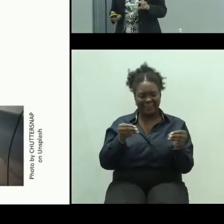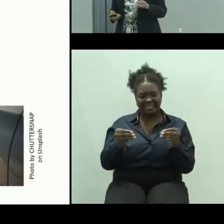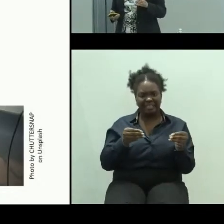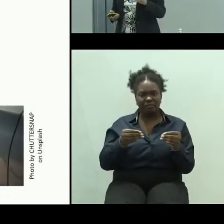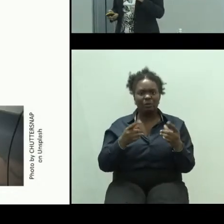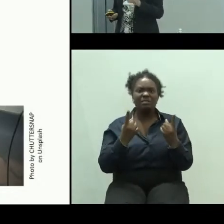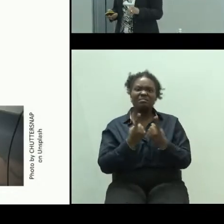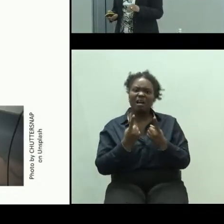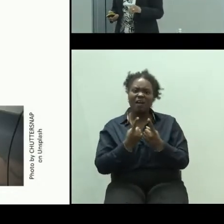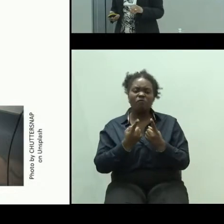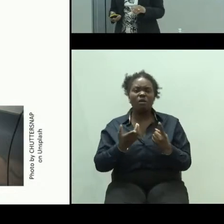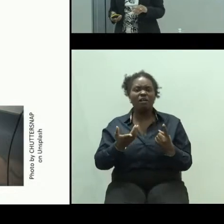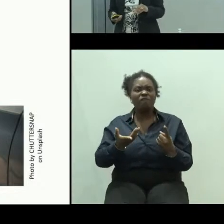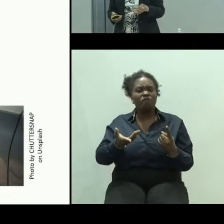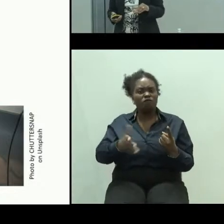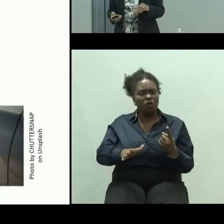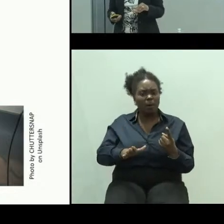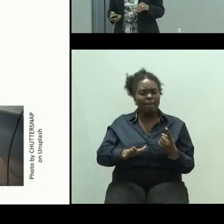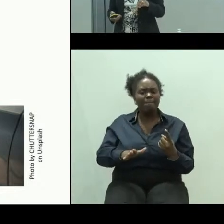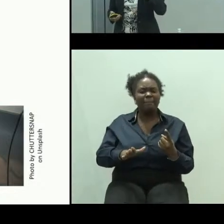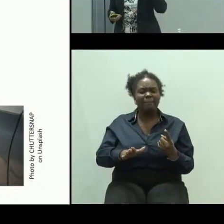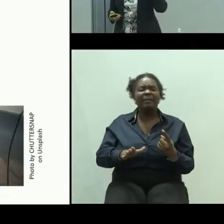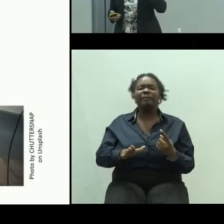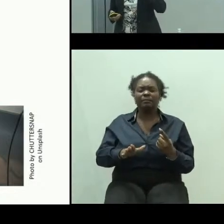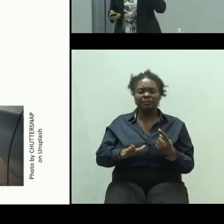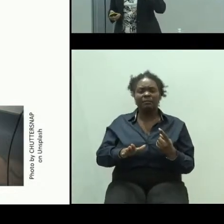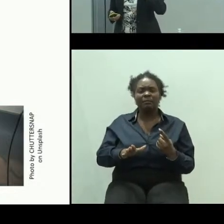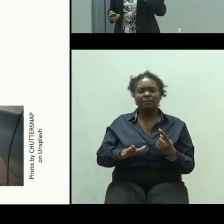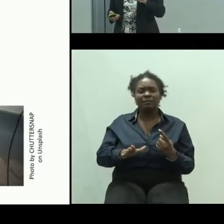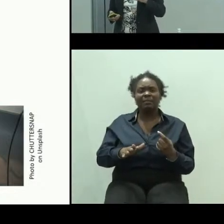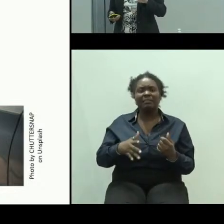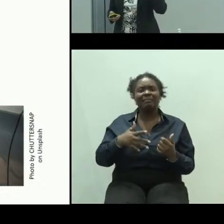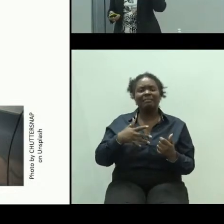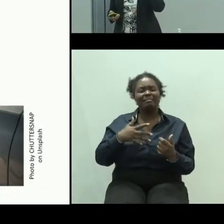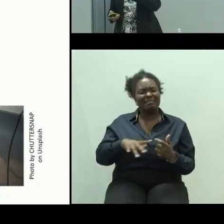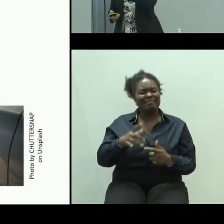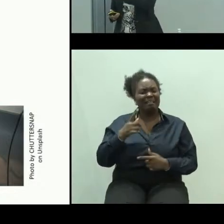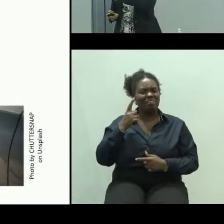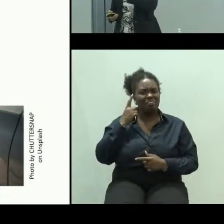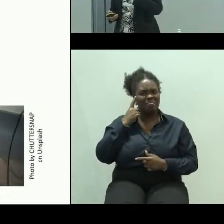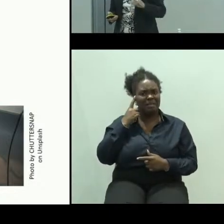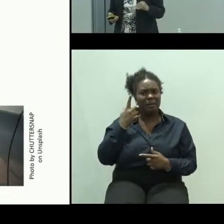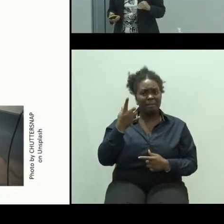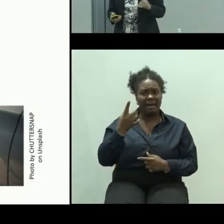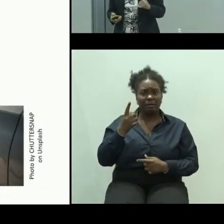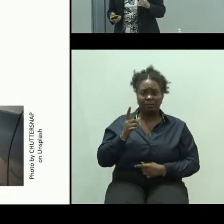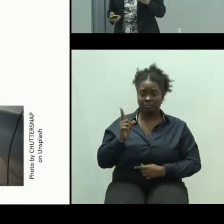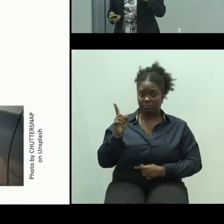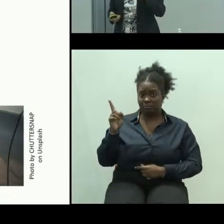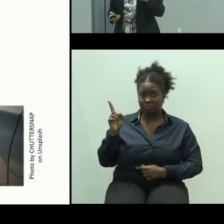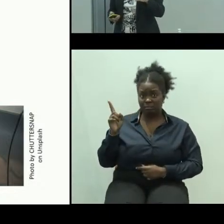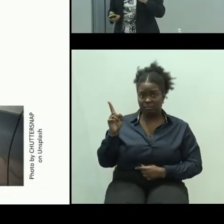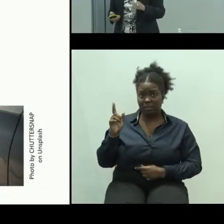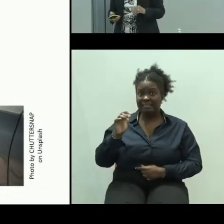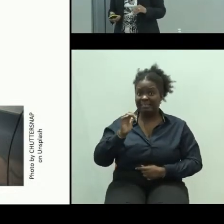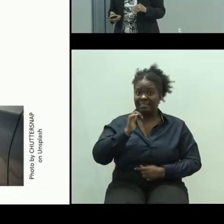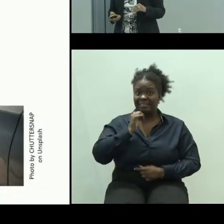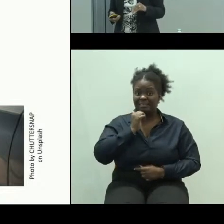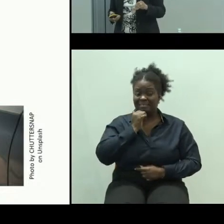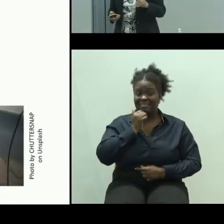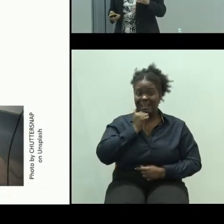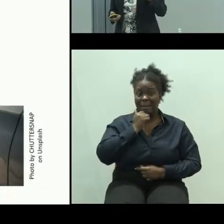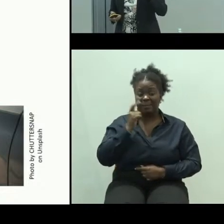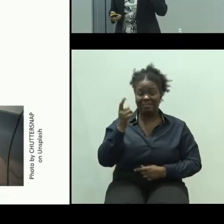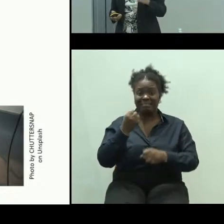from that we're most accustomed to thinking about is the largest fraction. And you can see the numbers that are there are in